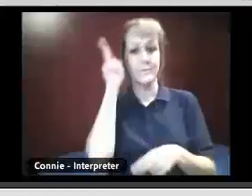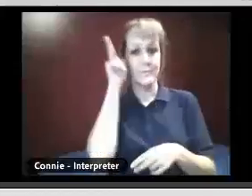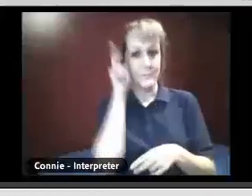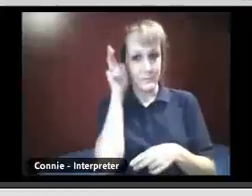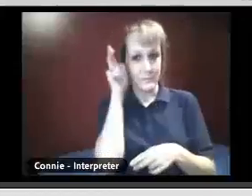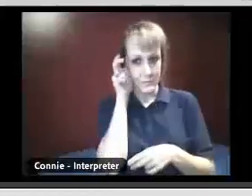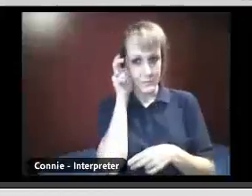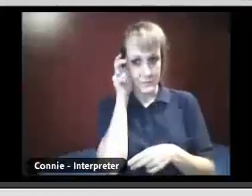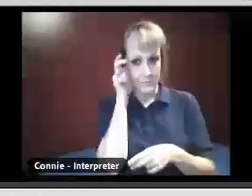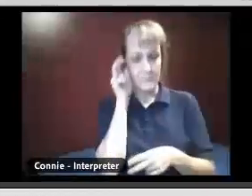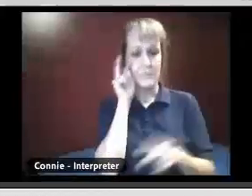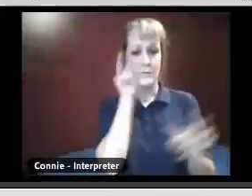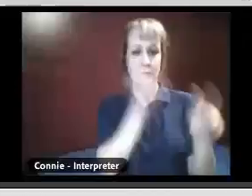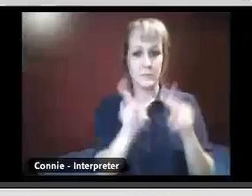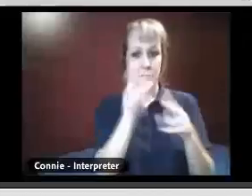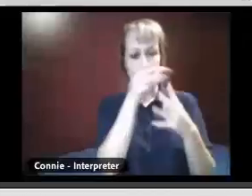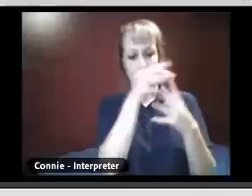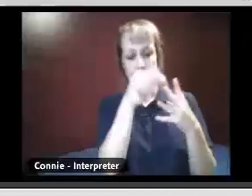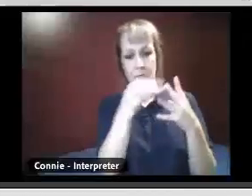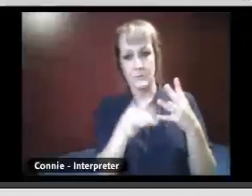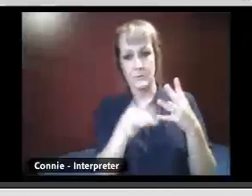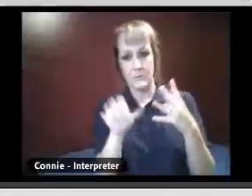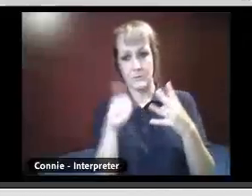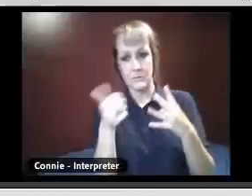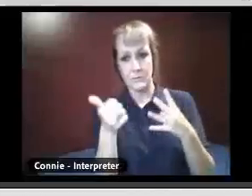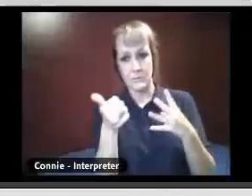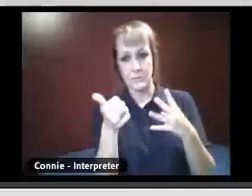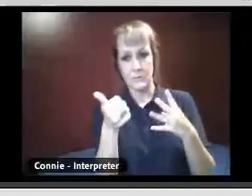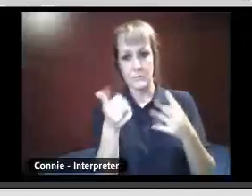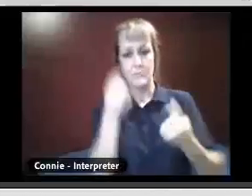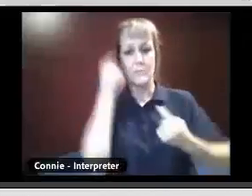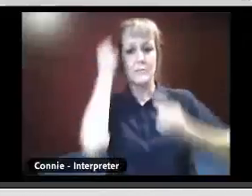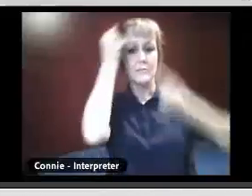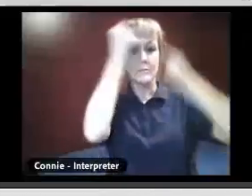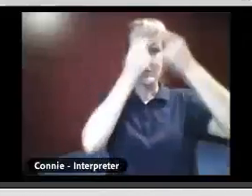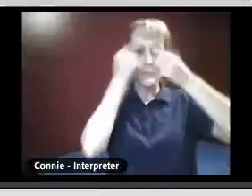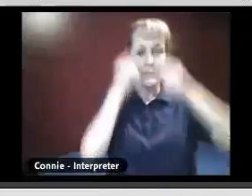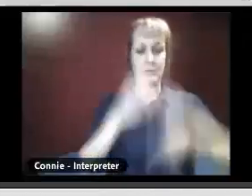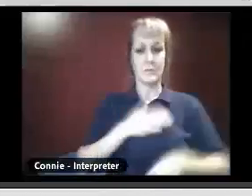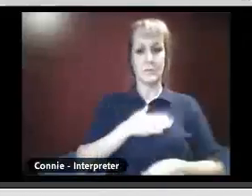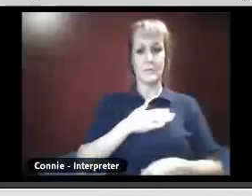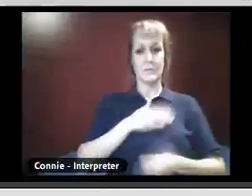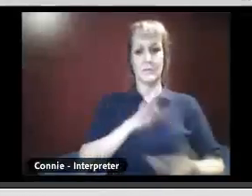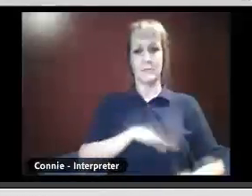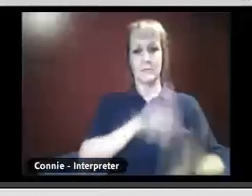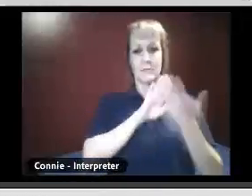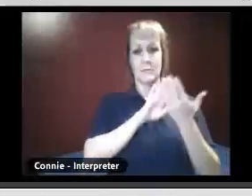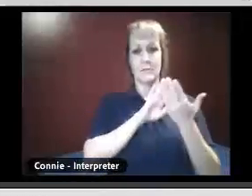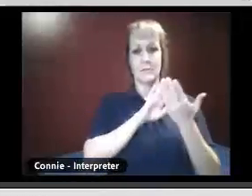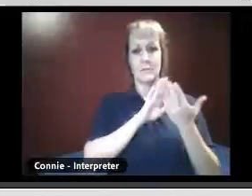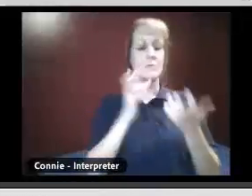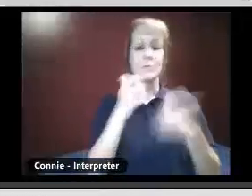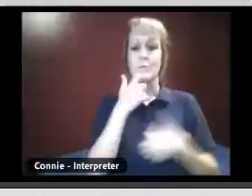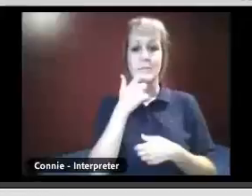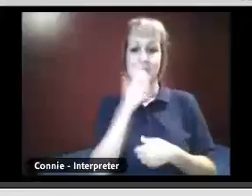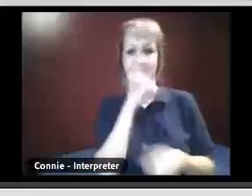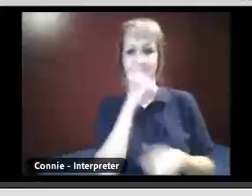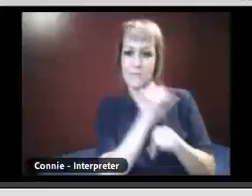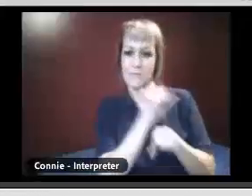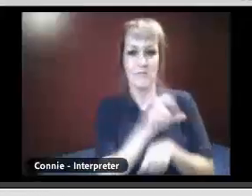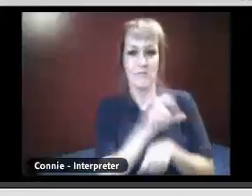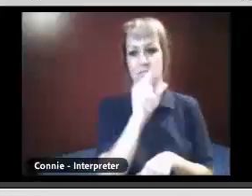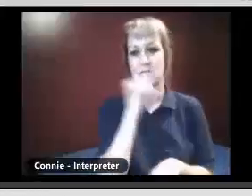look at the alternative, and see, and at least consider your approach. So the last thing you want to do is say, that's not going to work, or that's